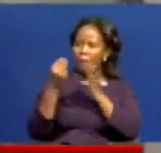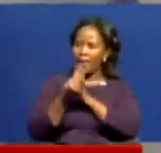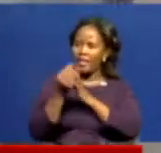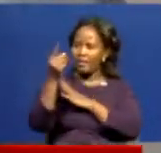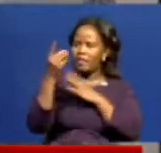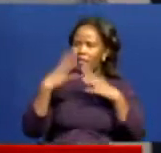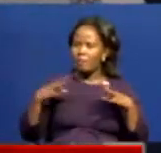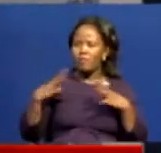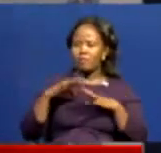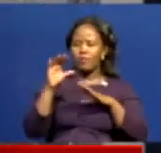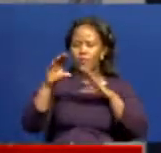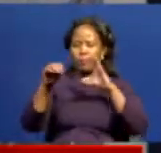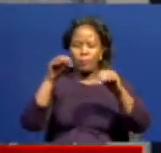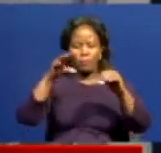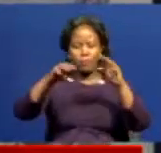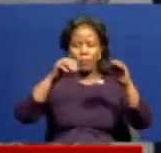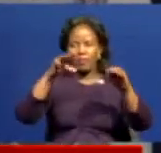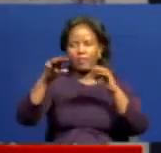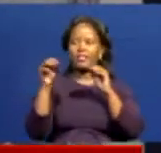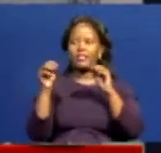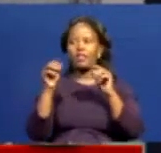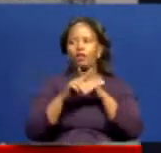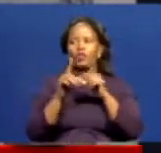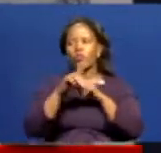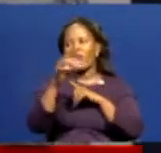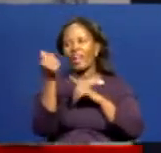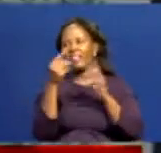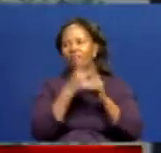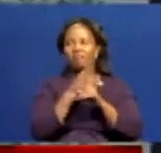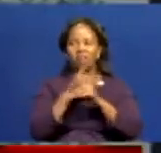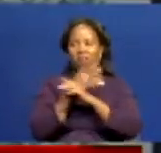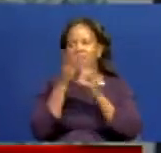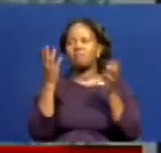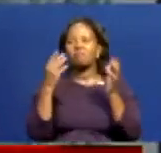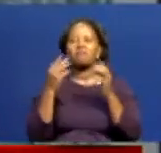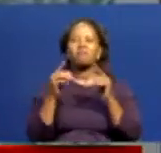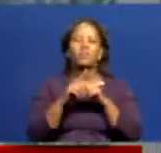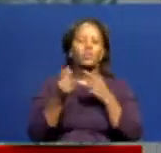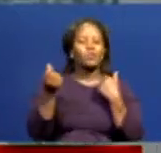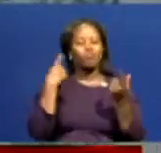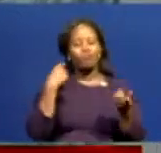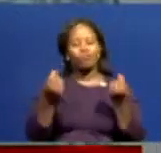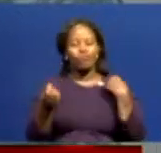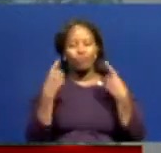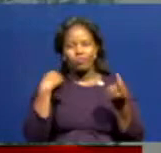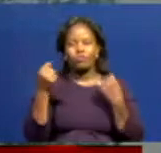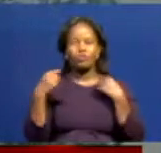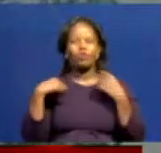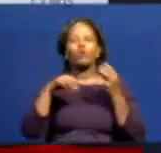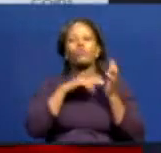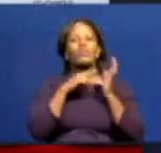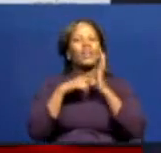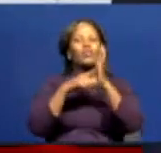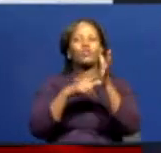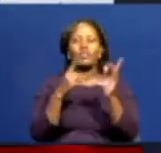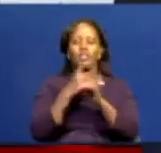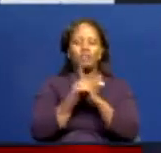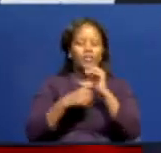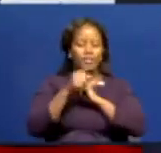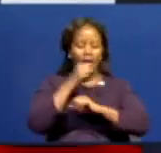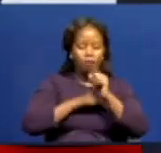got sisal farming that is going on right there. So we're actually showing our economic activities. There's the tea farming.